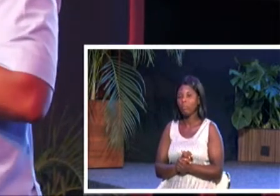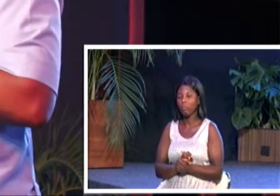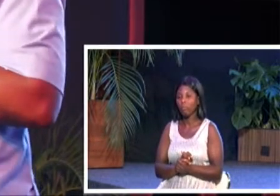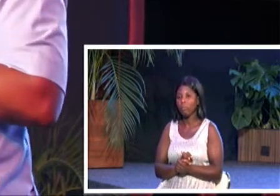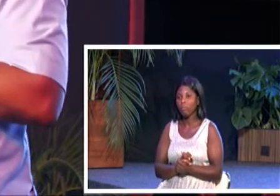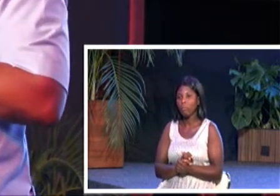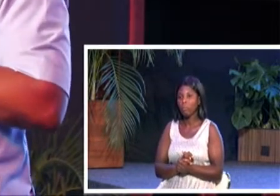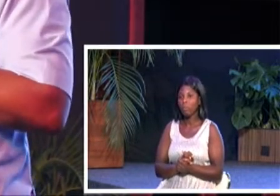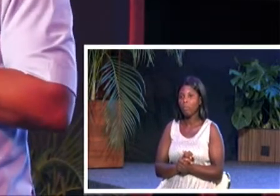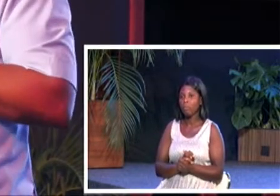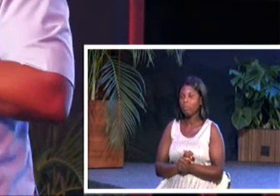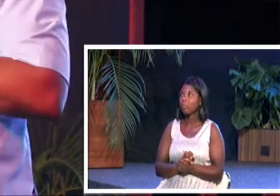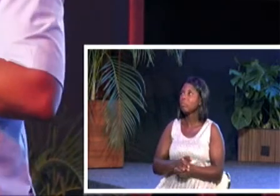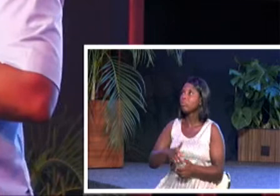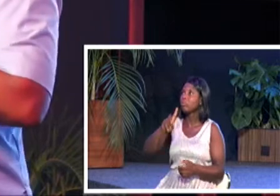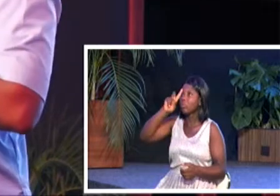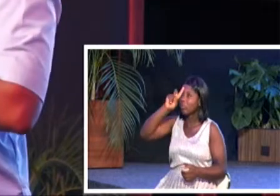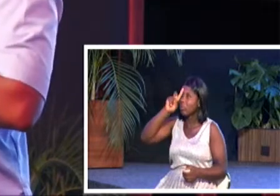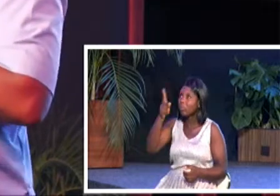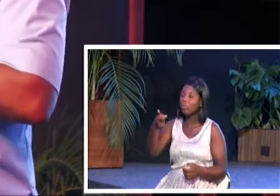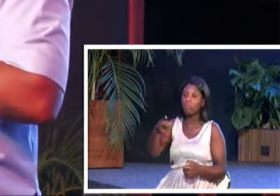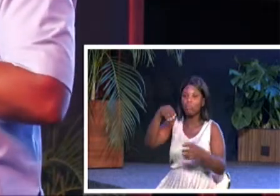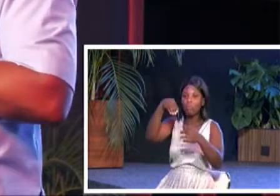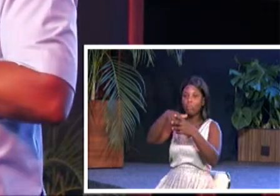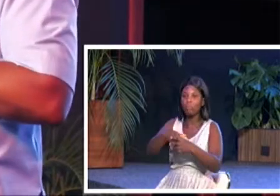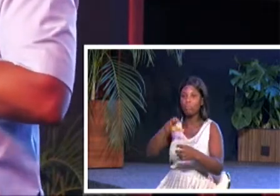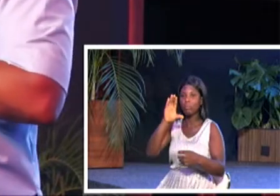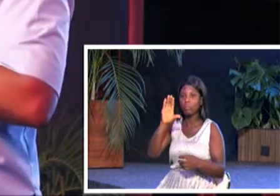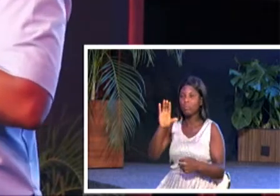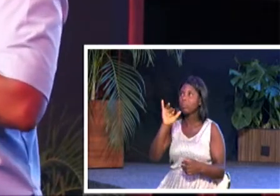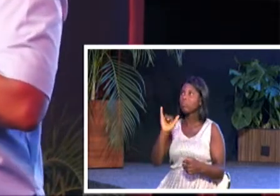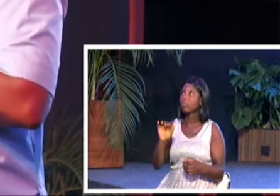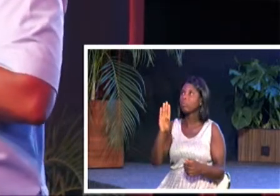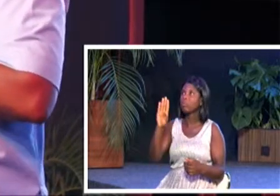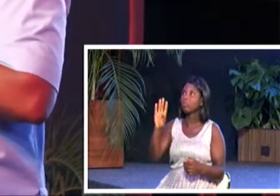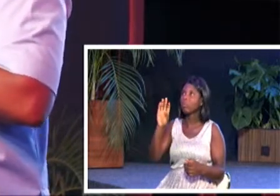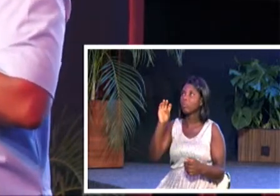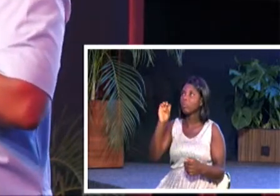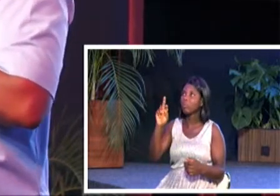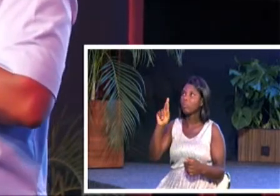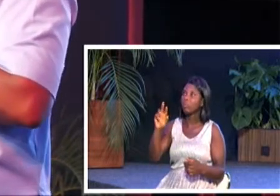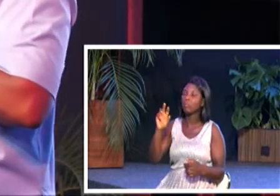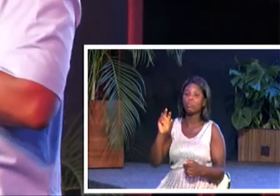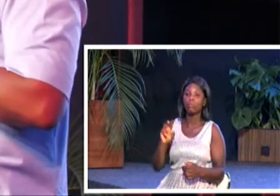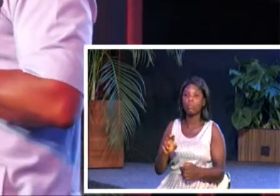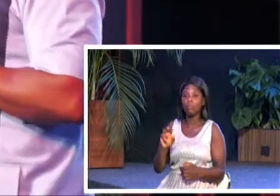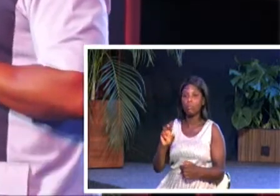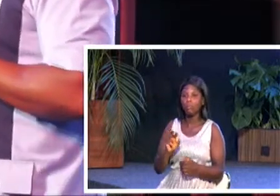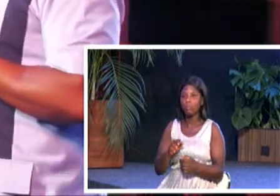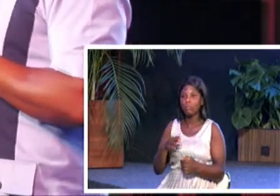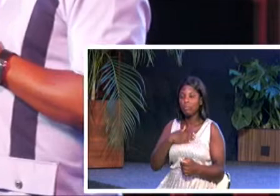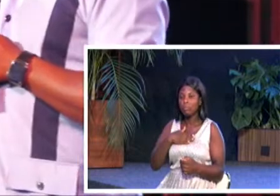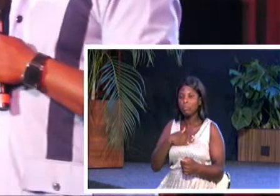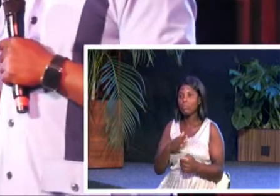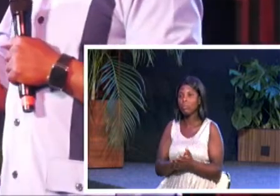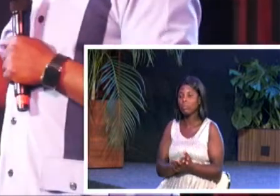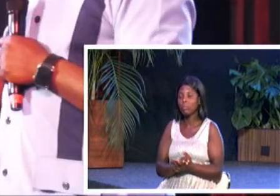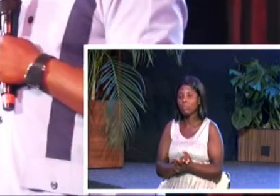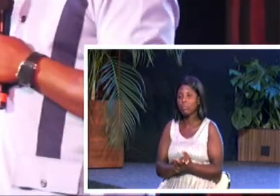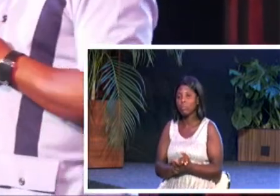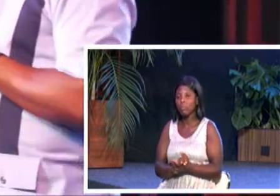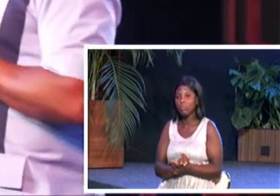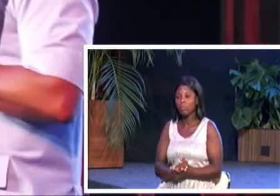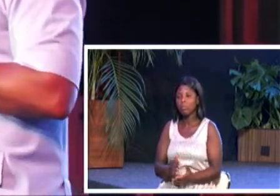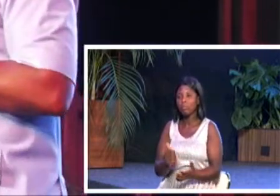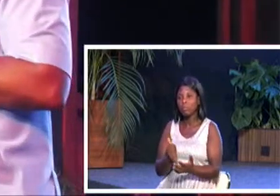that companies will need you to make sure their website doesn't get hacked, their platform doesn't get